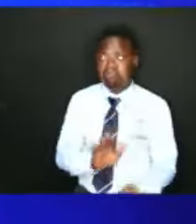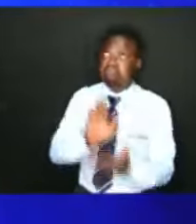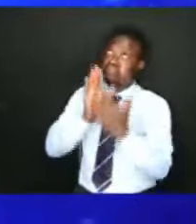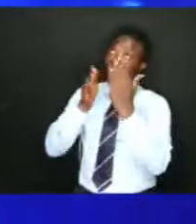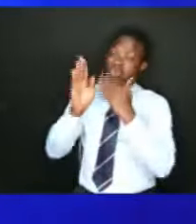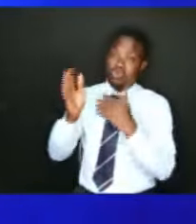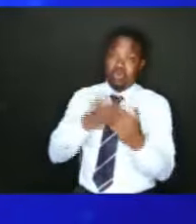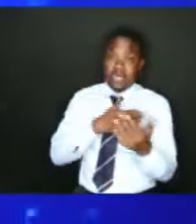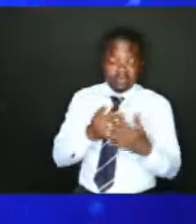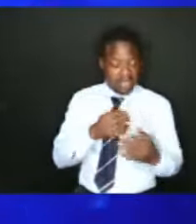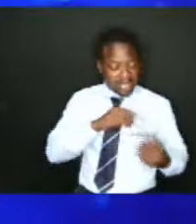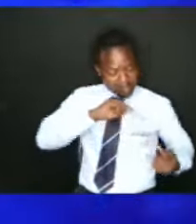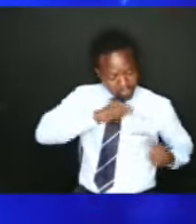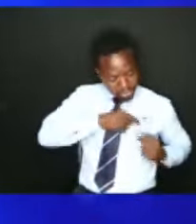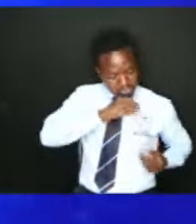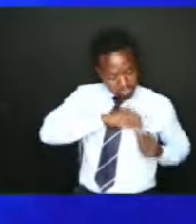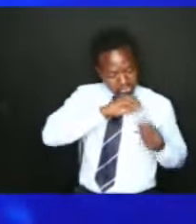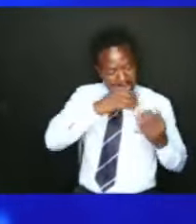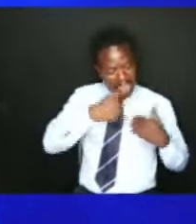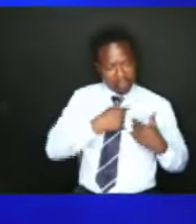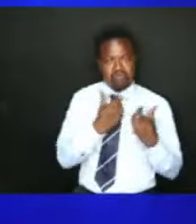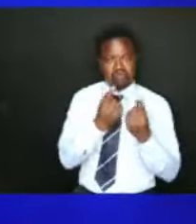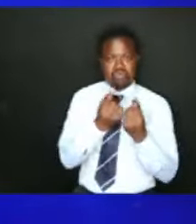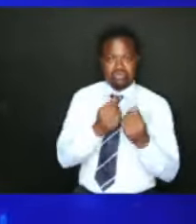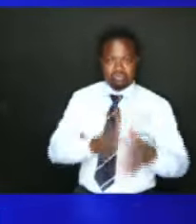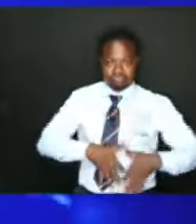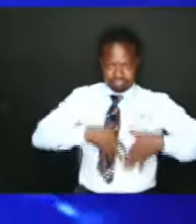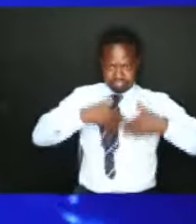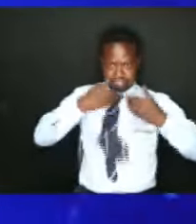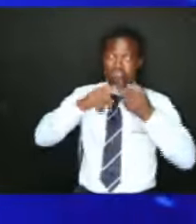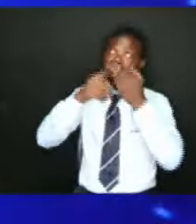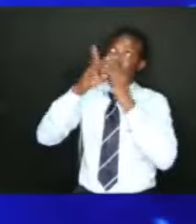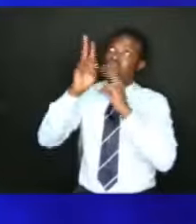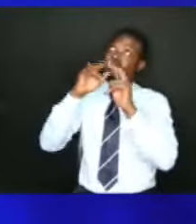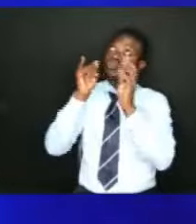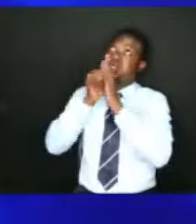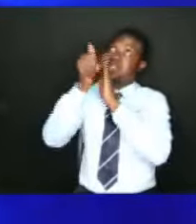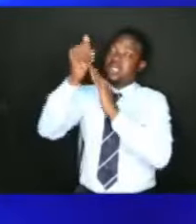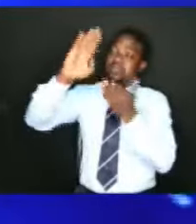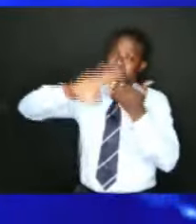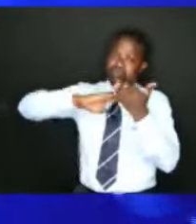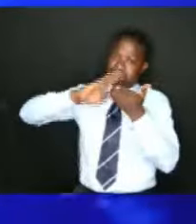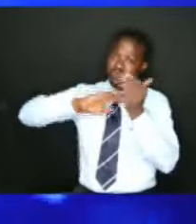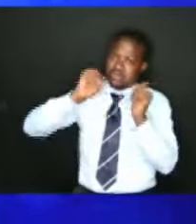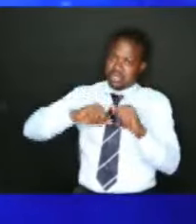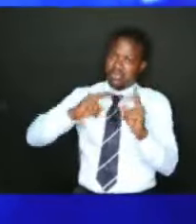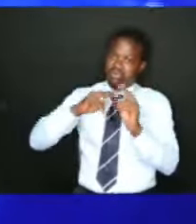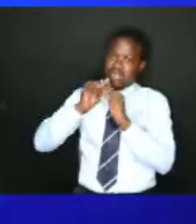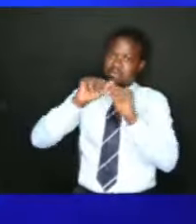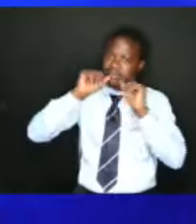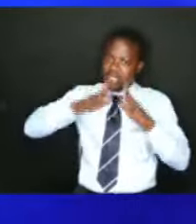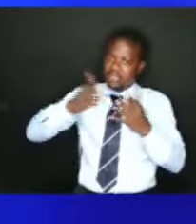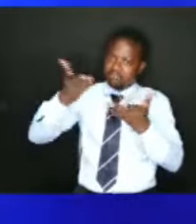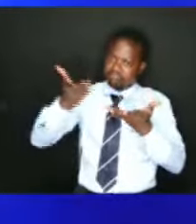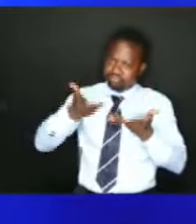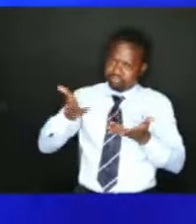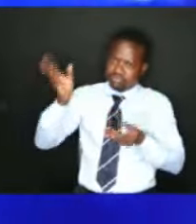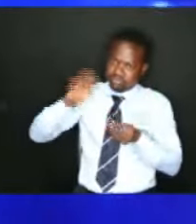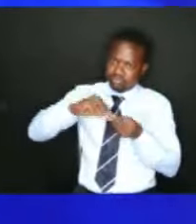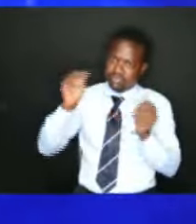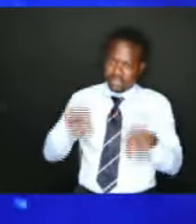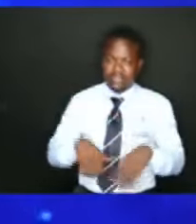God, confess our bitterness so that we can receive his forgiveness and receive his